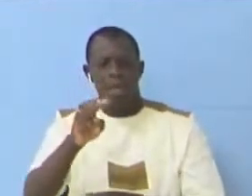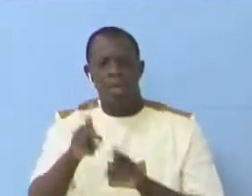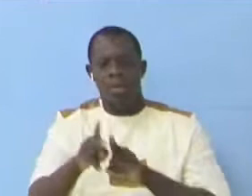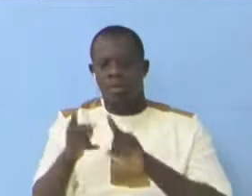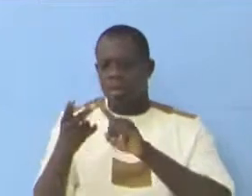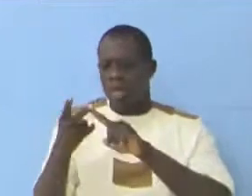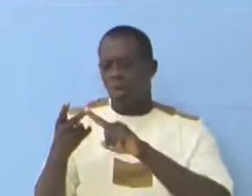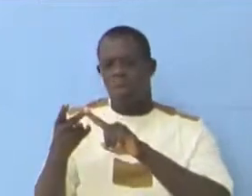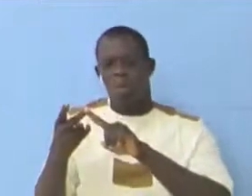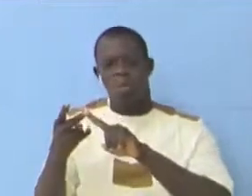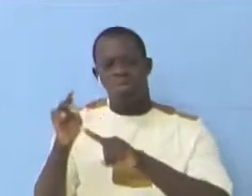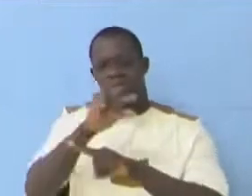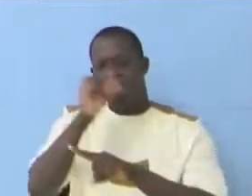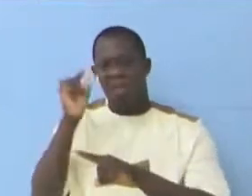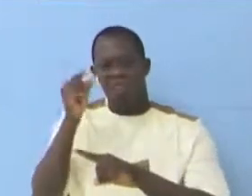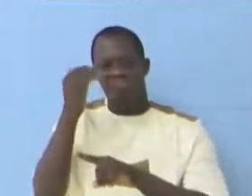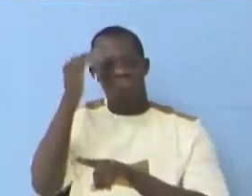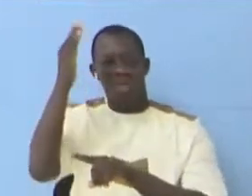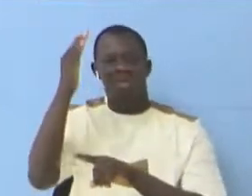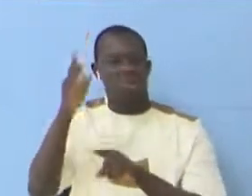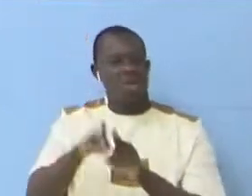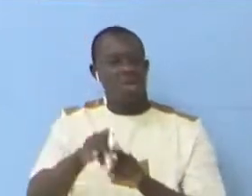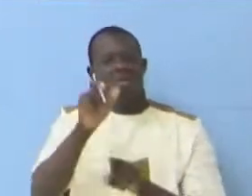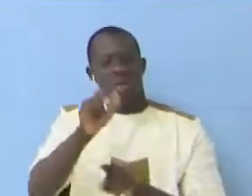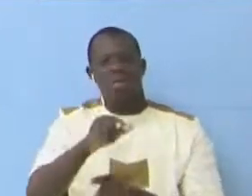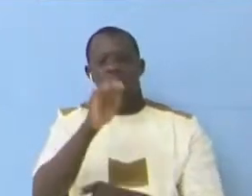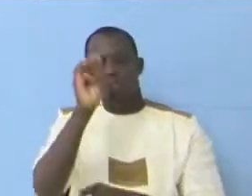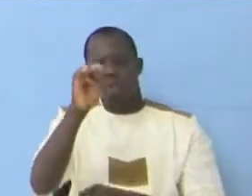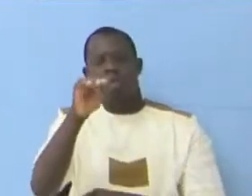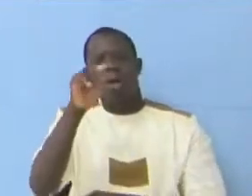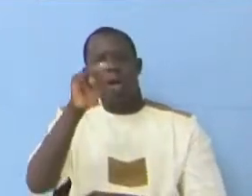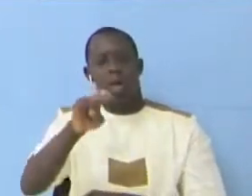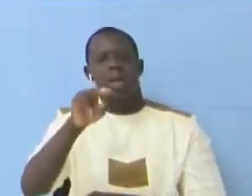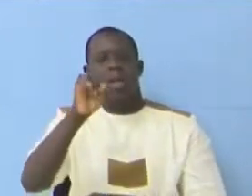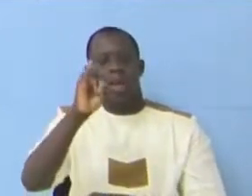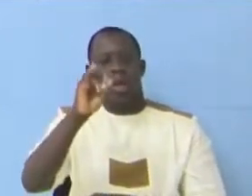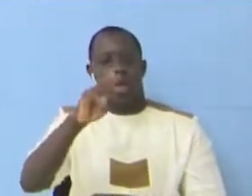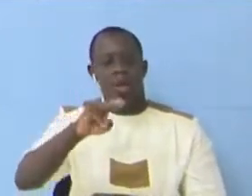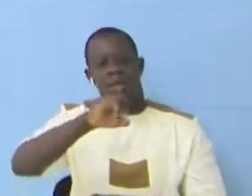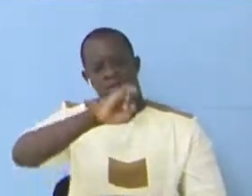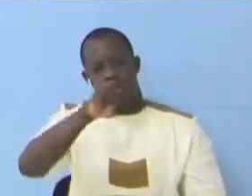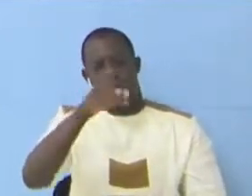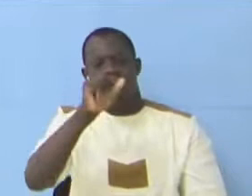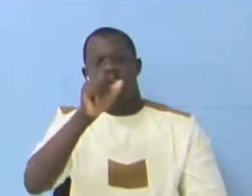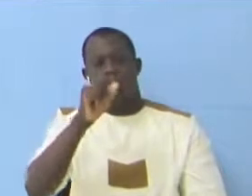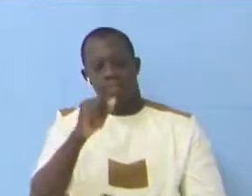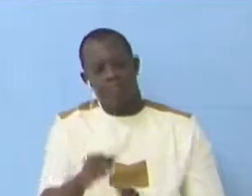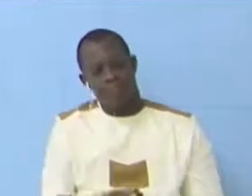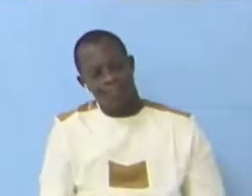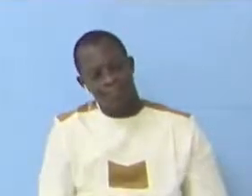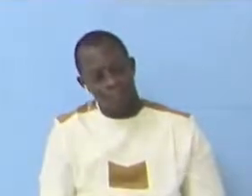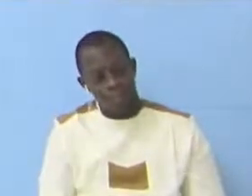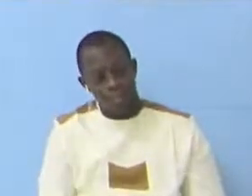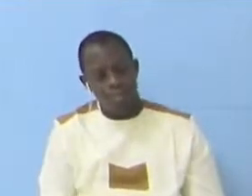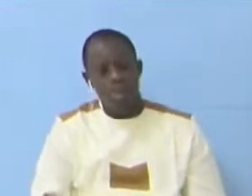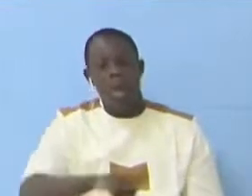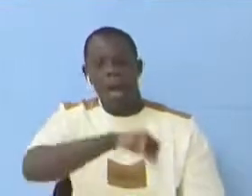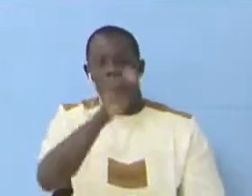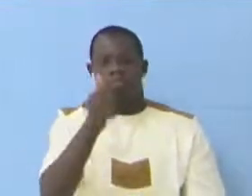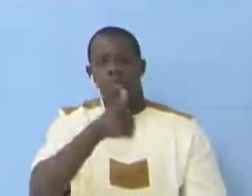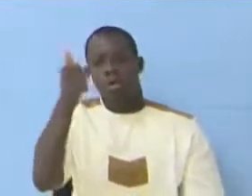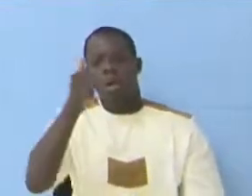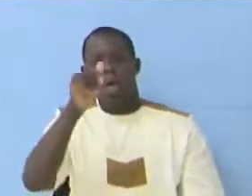his alias is Ninja. moom nag xamatuma waaye nag ni ñu ko daan ooyee mooy Ninja. Then other Lamin